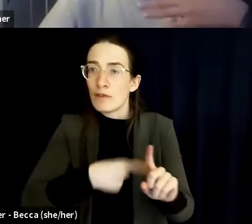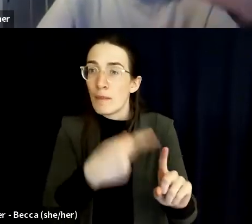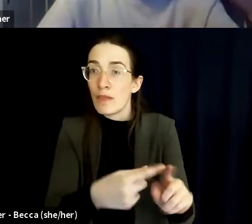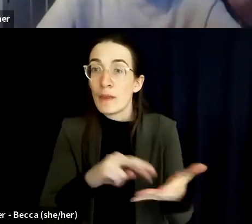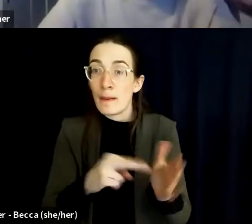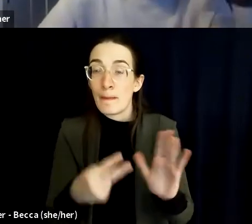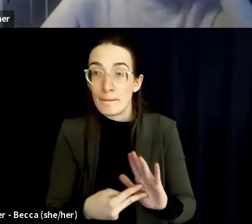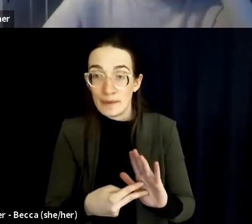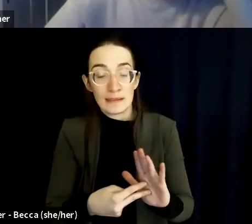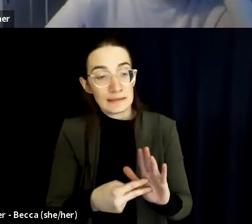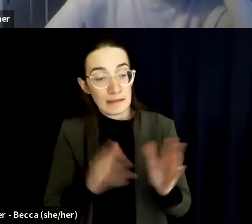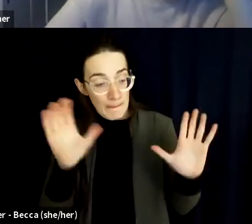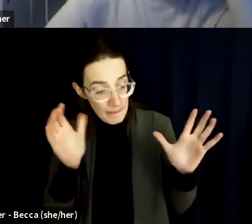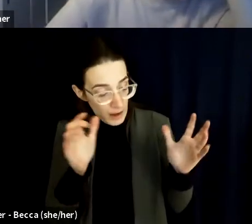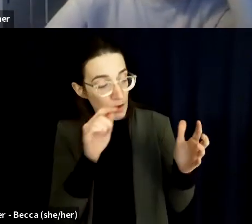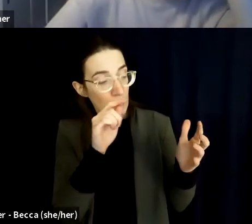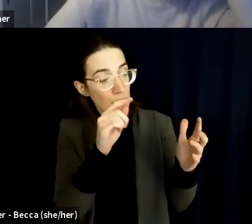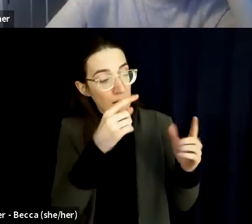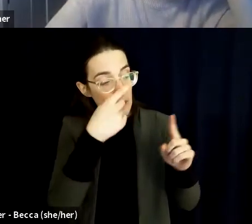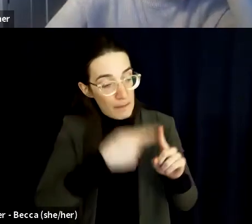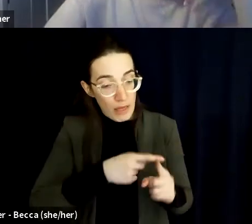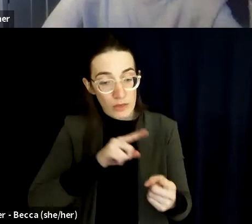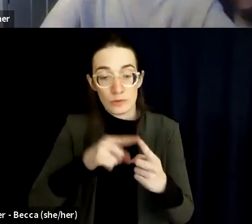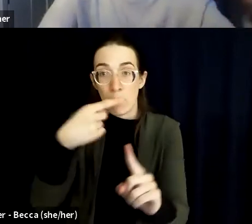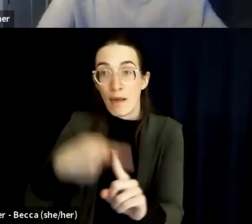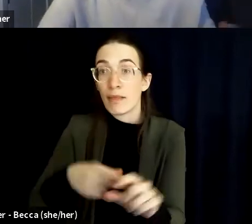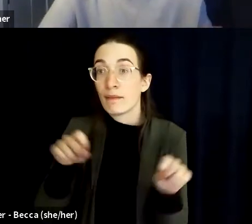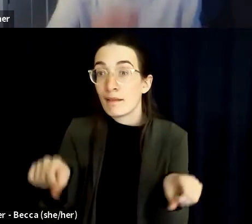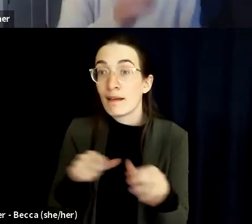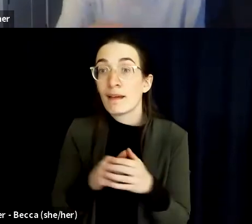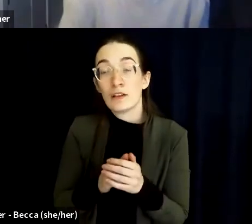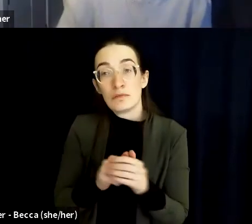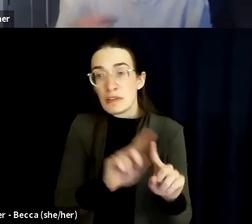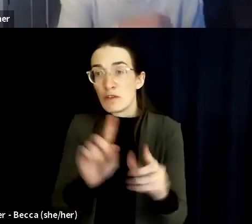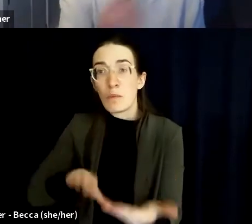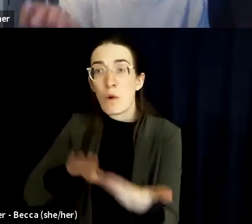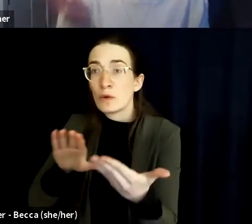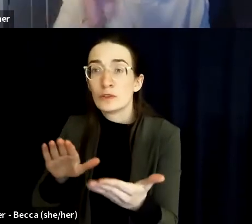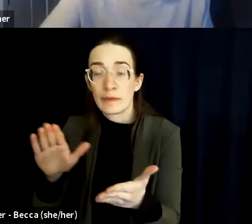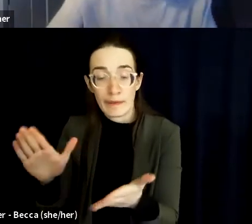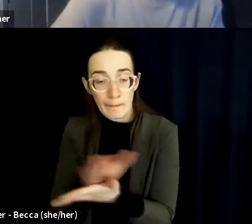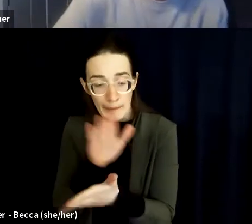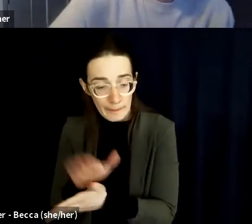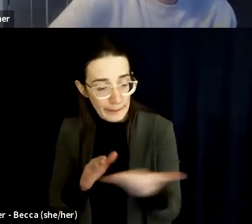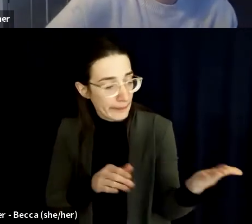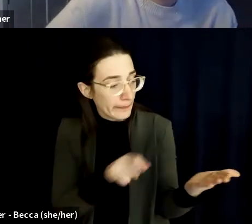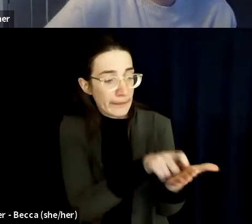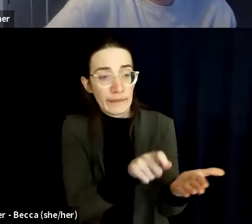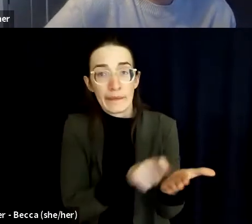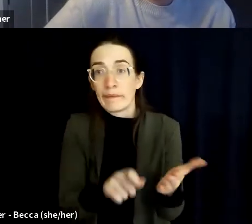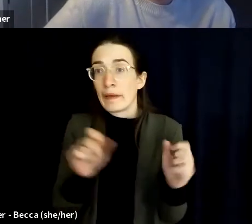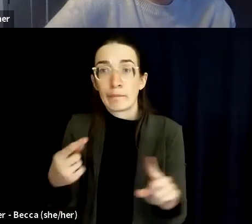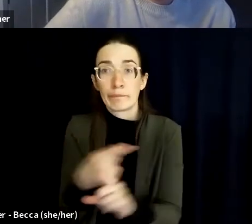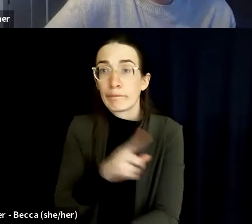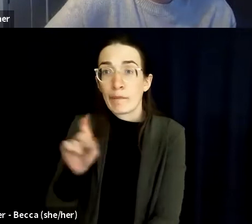monthly reflections. There's a lot of different ways to approach it. You can even just take out a piece of paper and start responding to a random question. So there's a